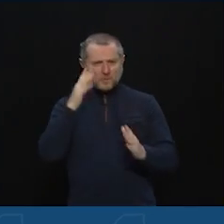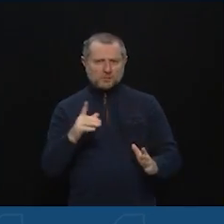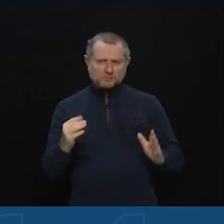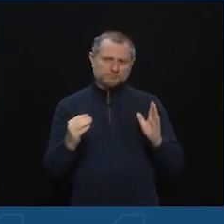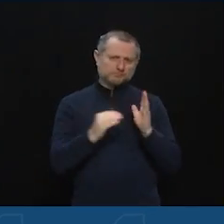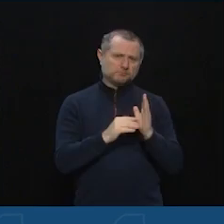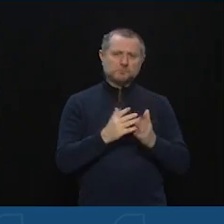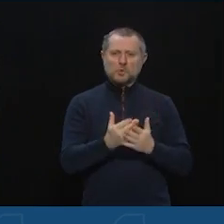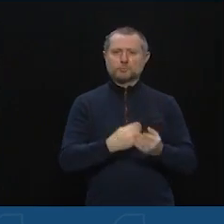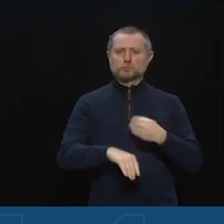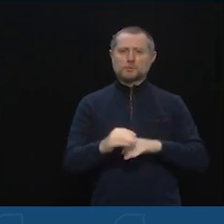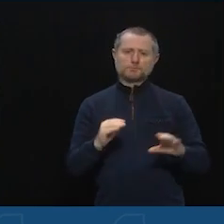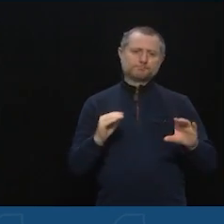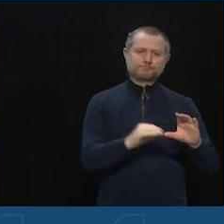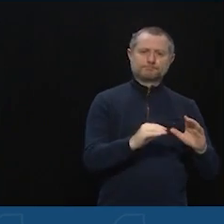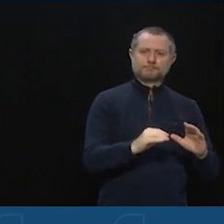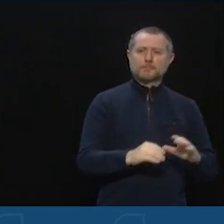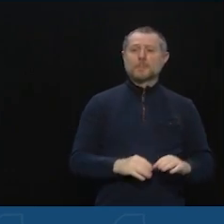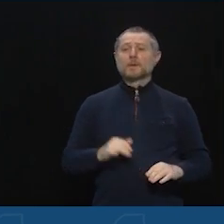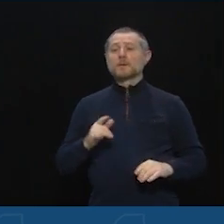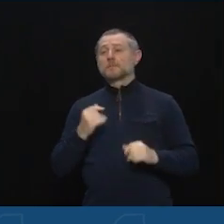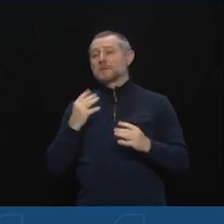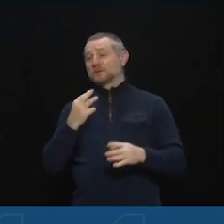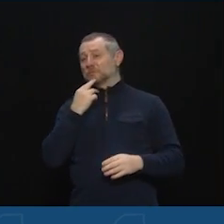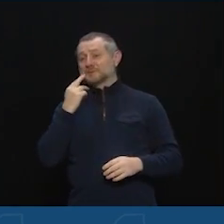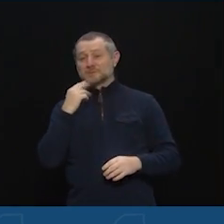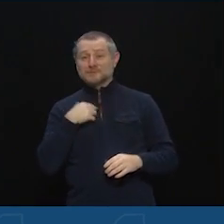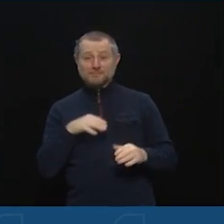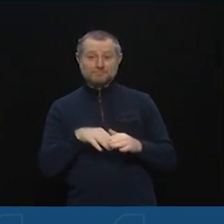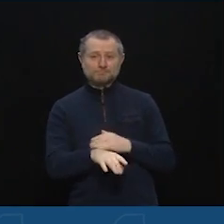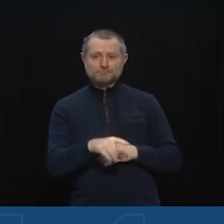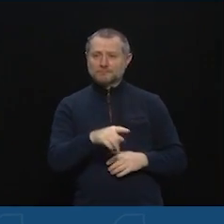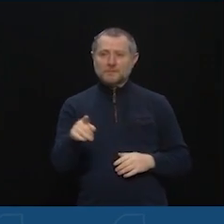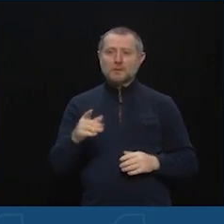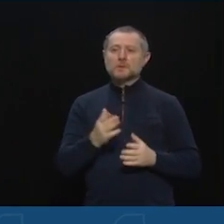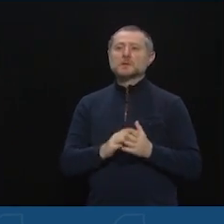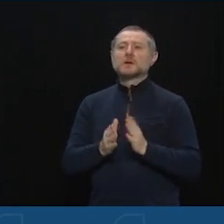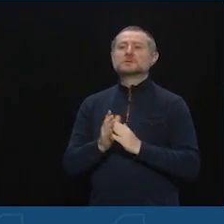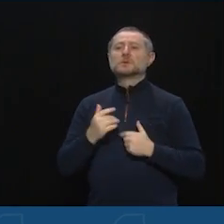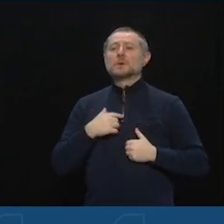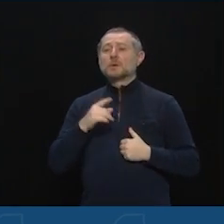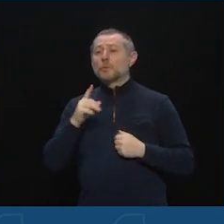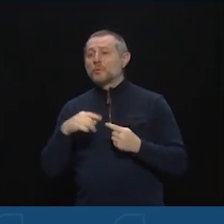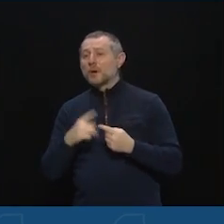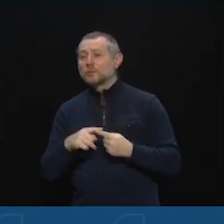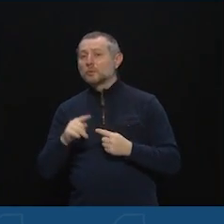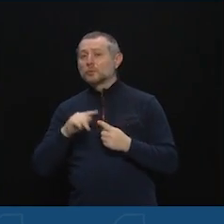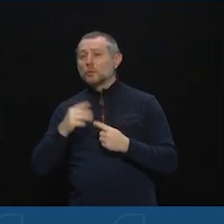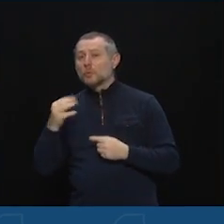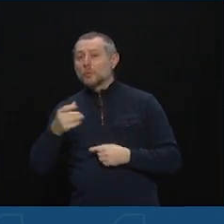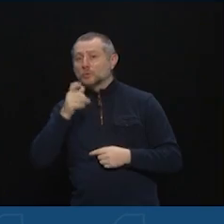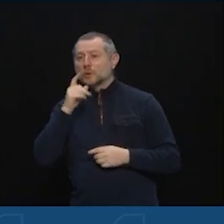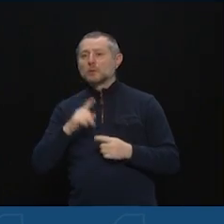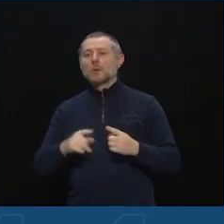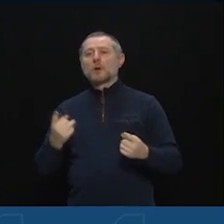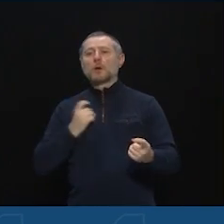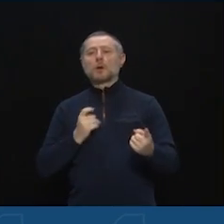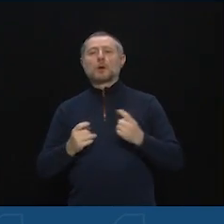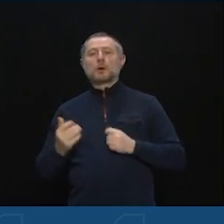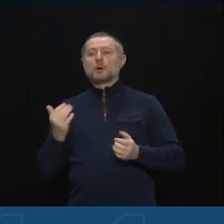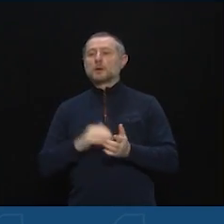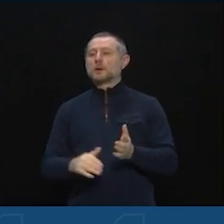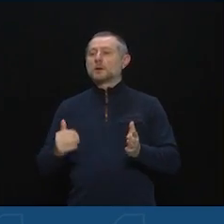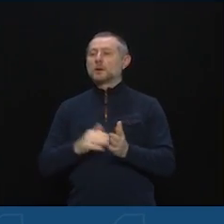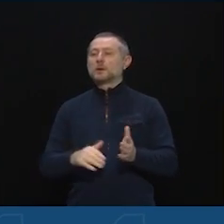I can't tell you the amount of restaurants I walk into, and it's the first thing I'm asked about every time. When are we getting it? When are we getting it? And I tell them to call their